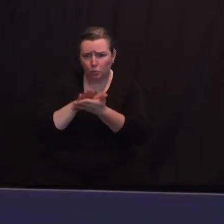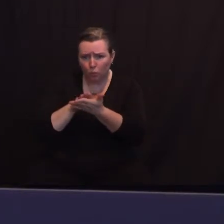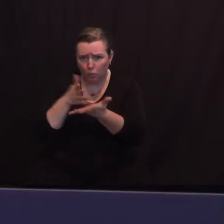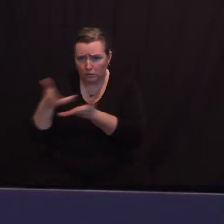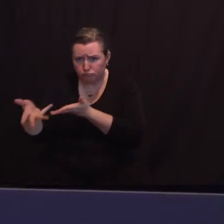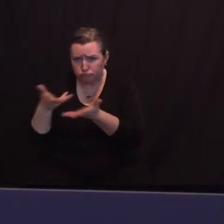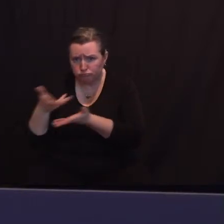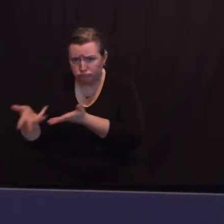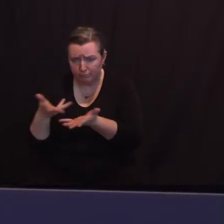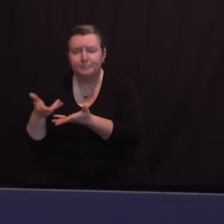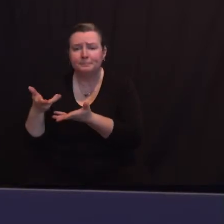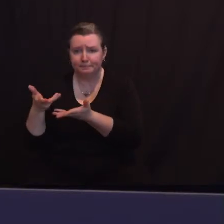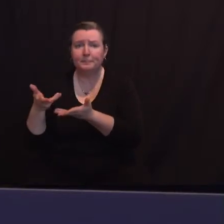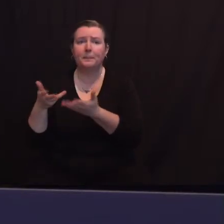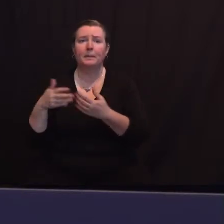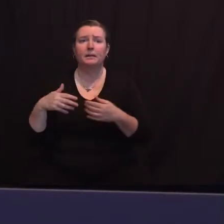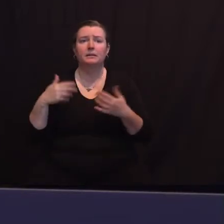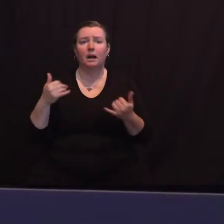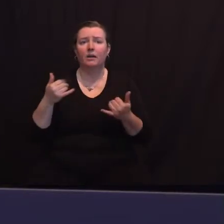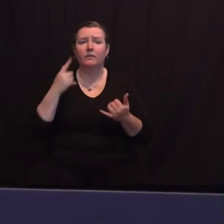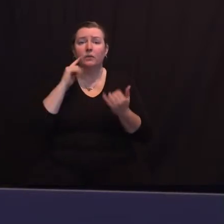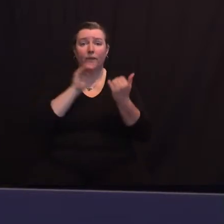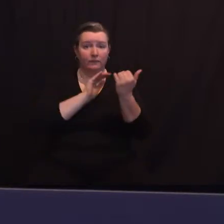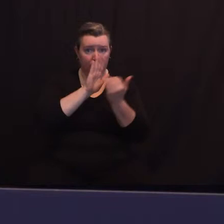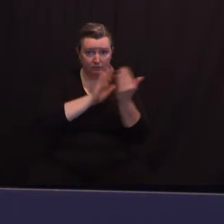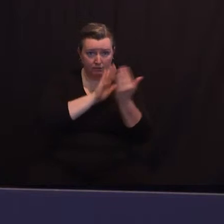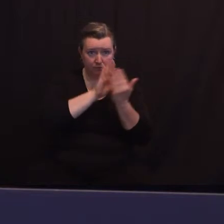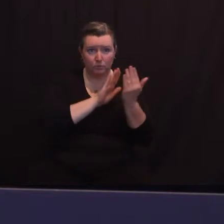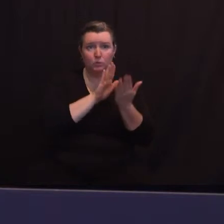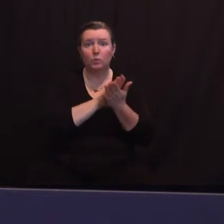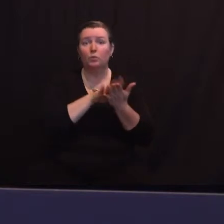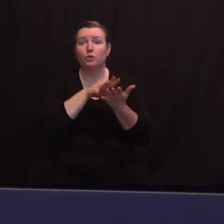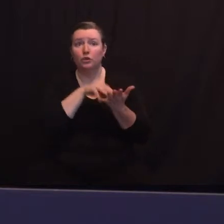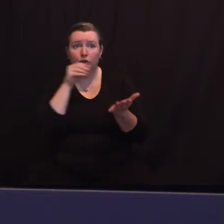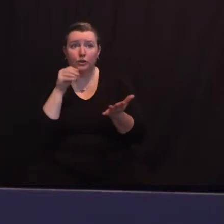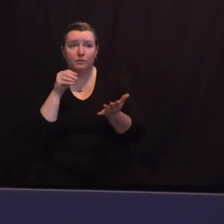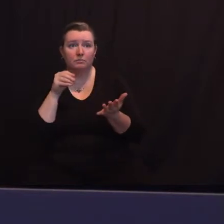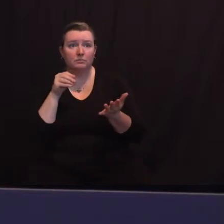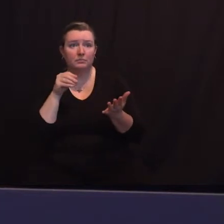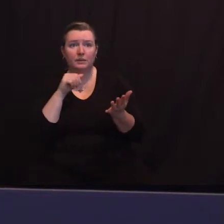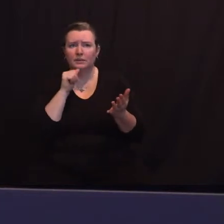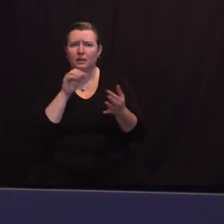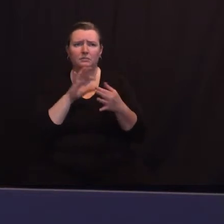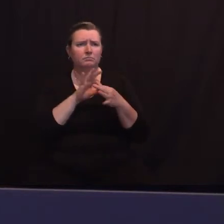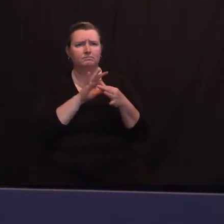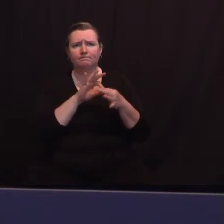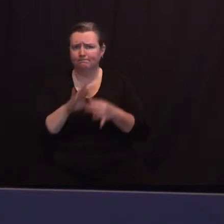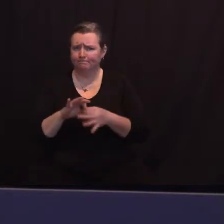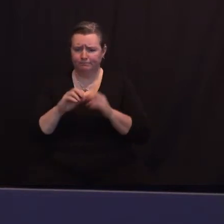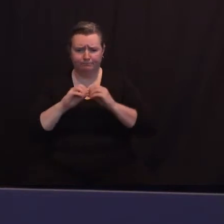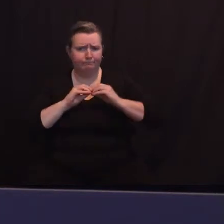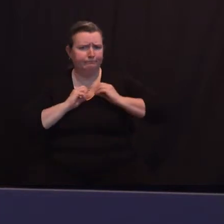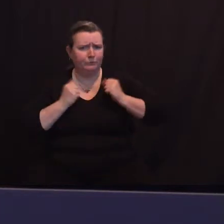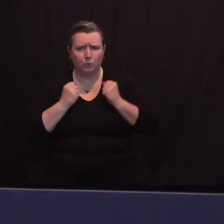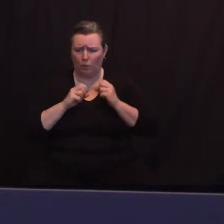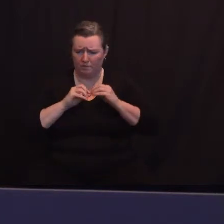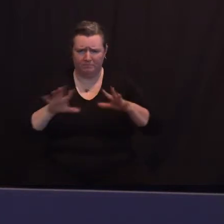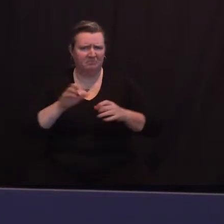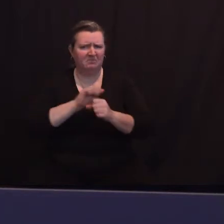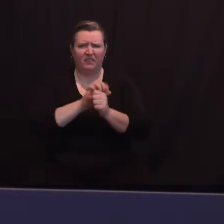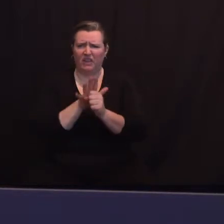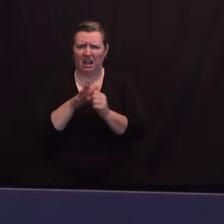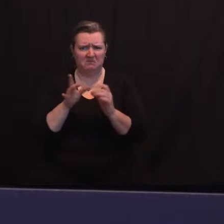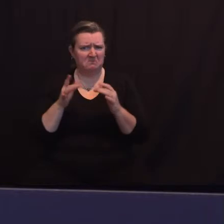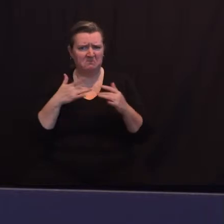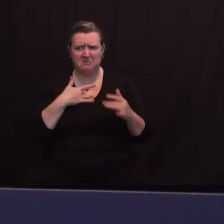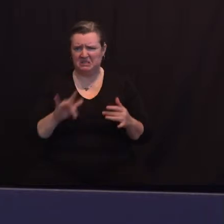data, in-person learning in schools has not been associated with substantial community transmission. Though